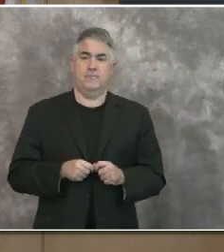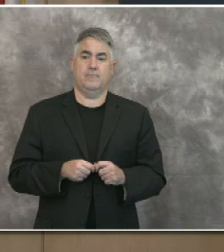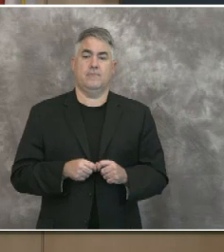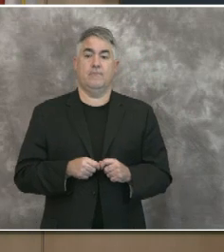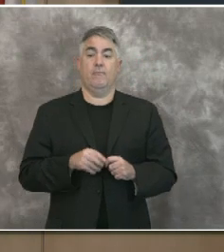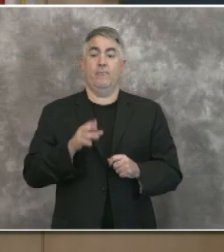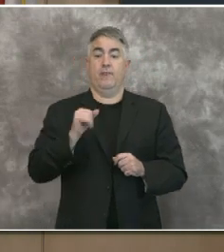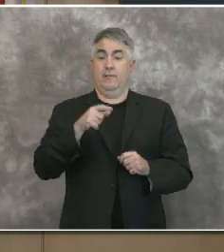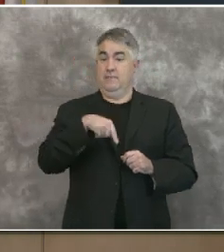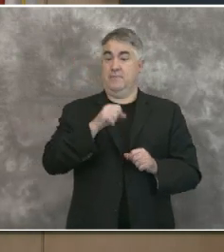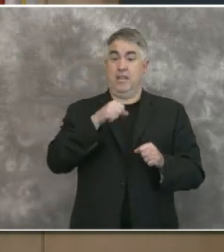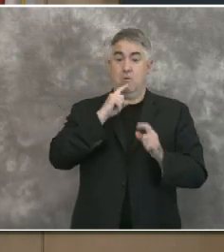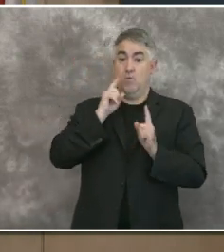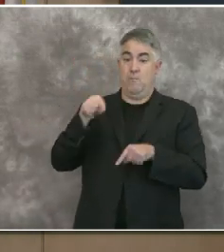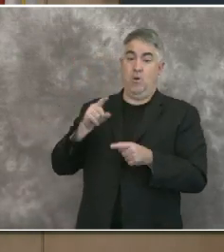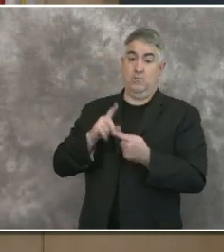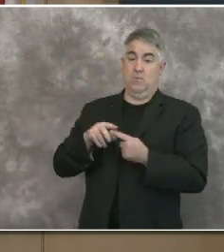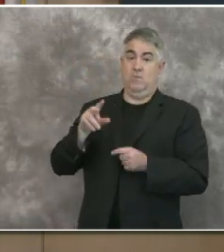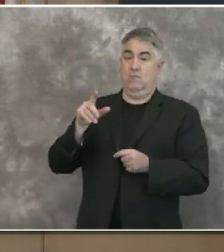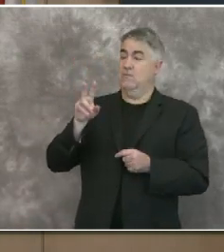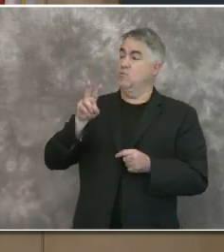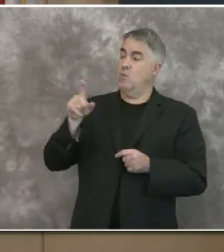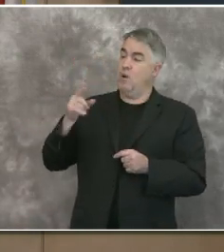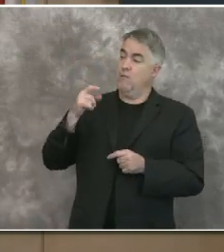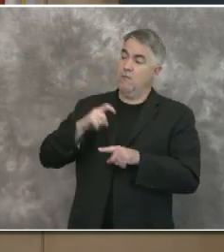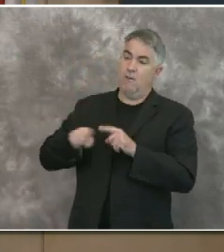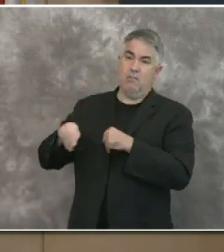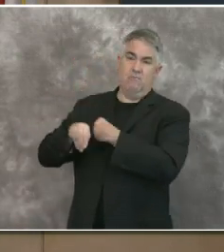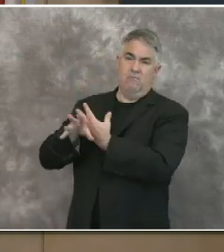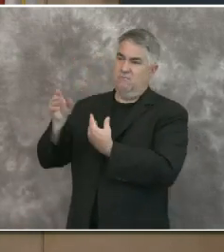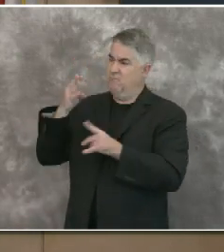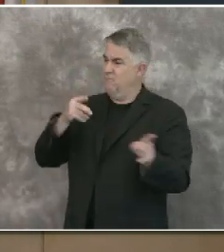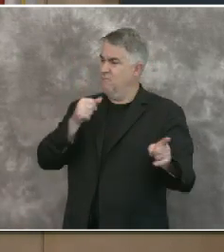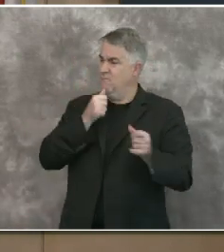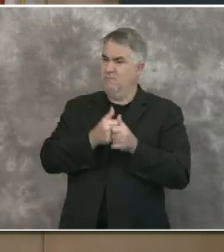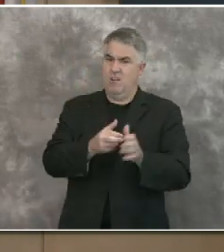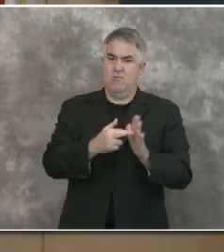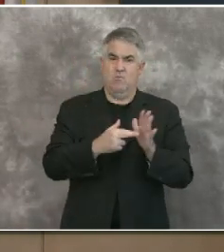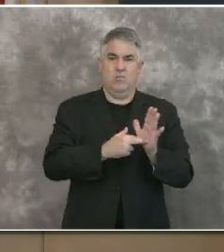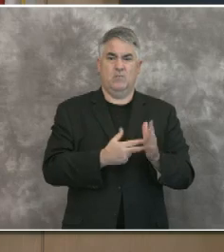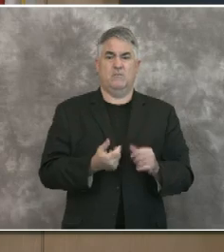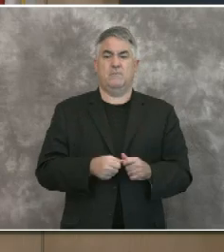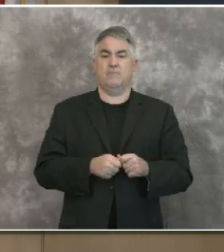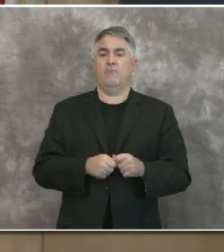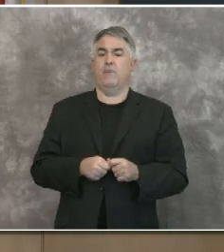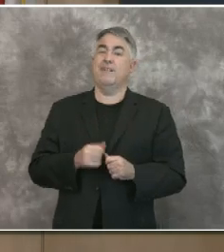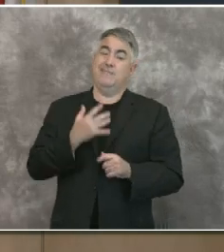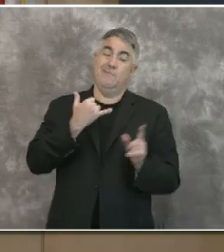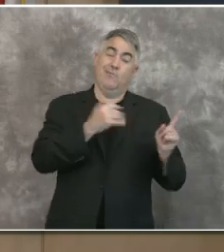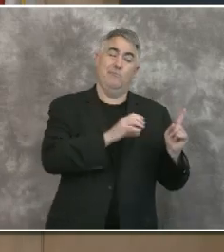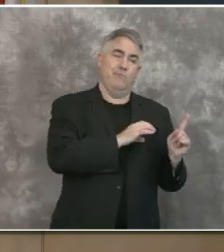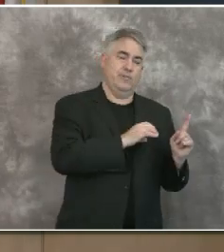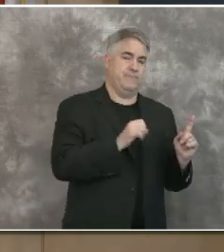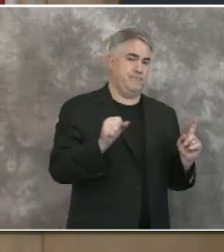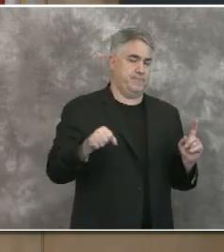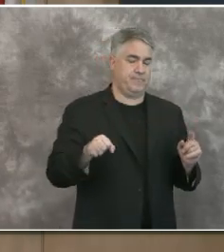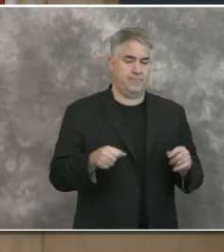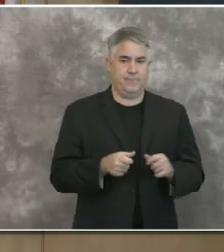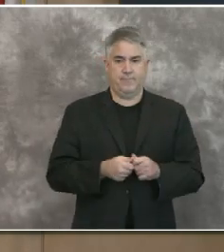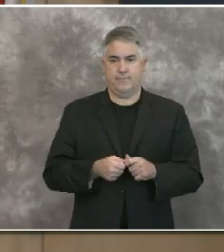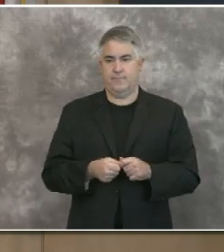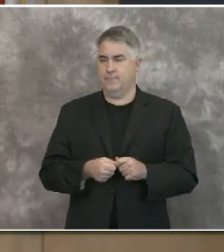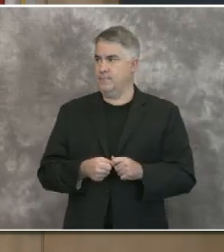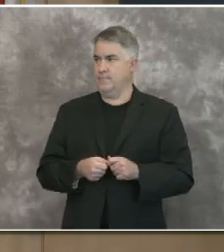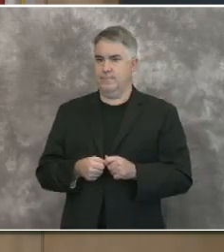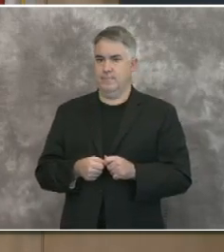to the non-emergency line for local law enforcement and shared in other venues. Gotcha. And then just